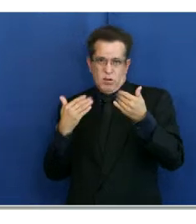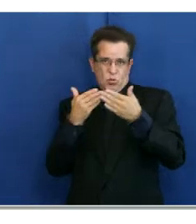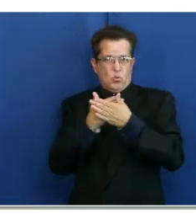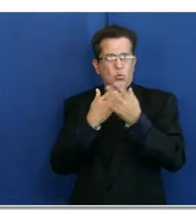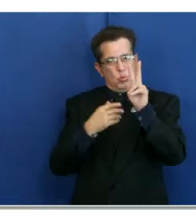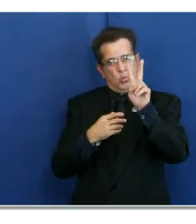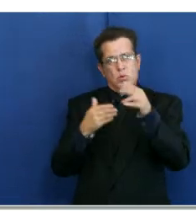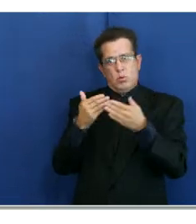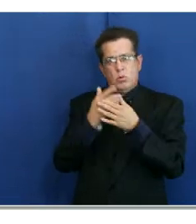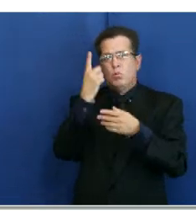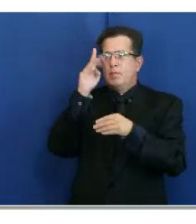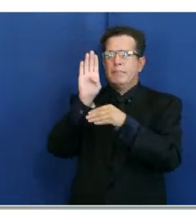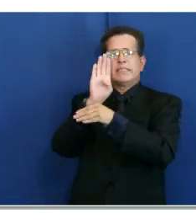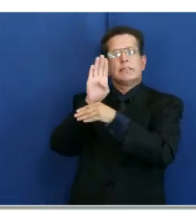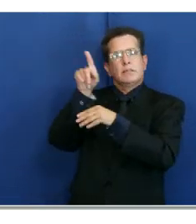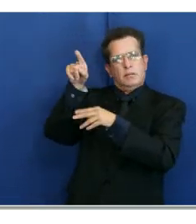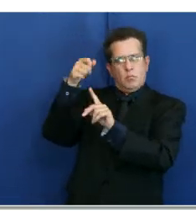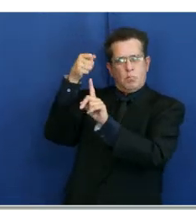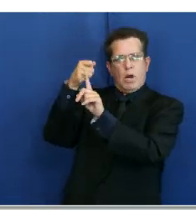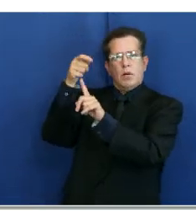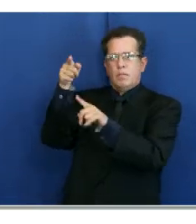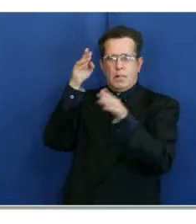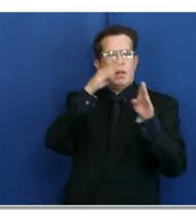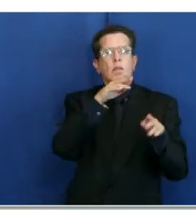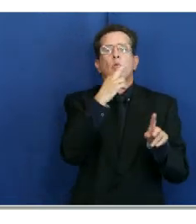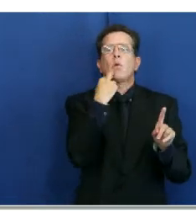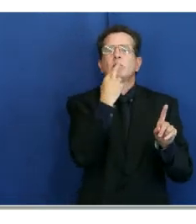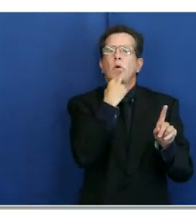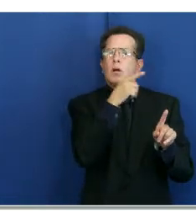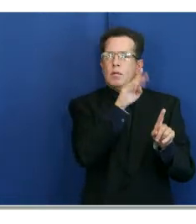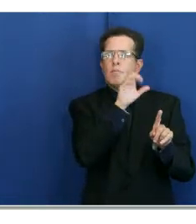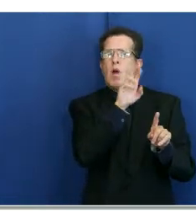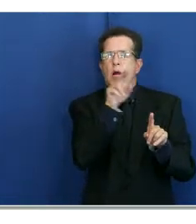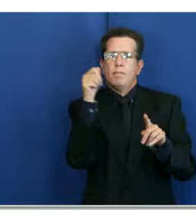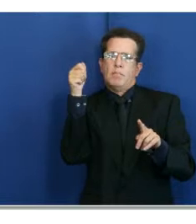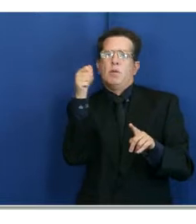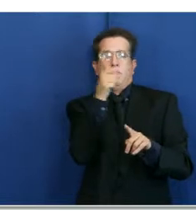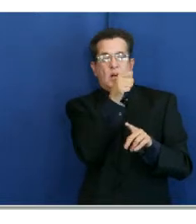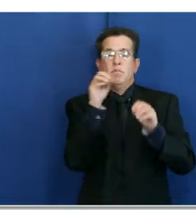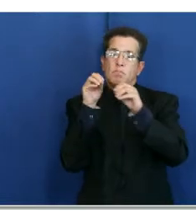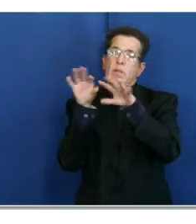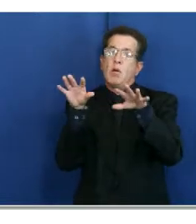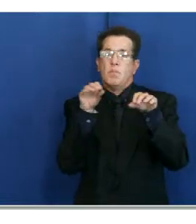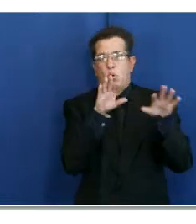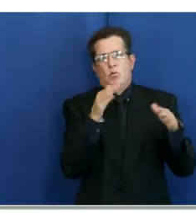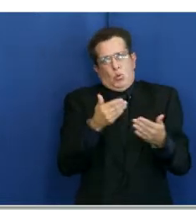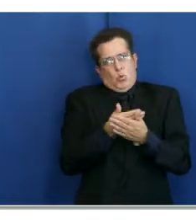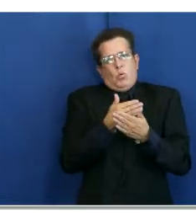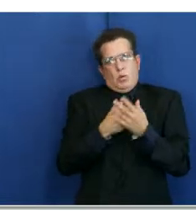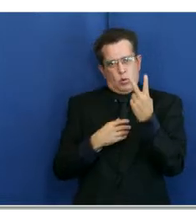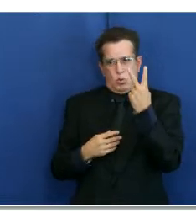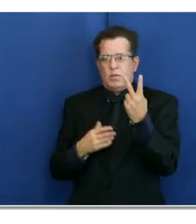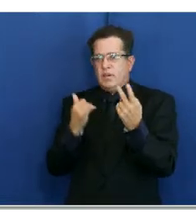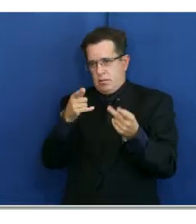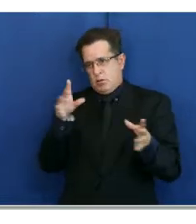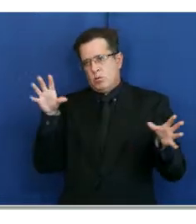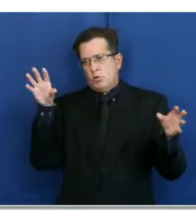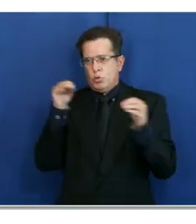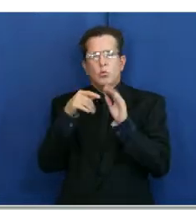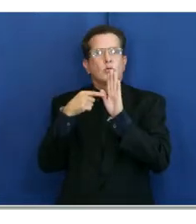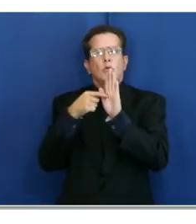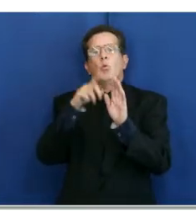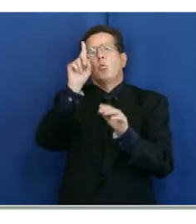include one in a business and one in a restaurant/bar. In the next slide, overall shown are the 16